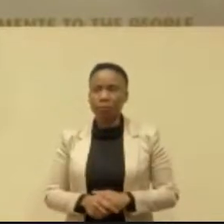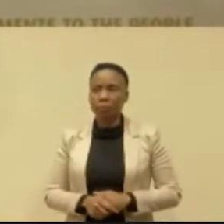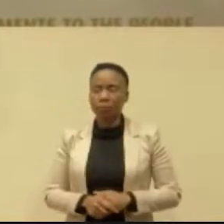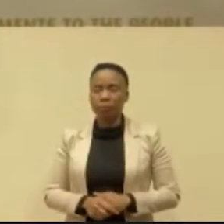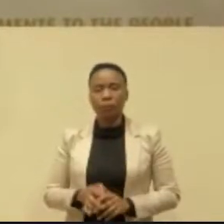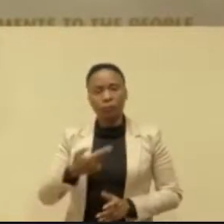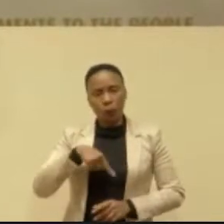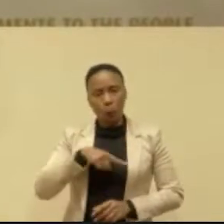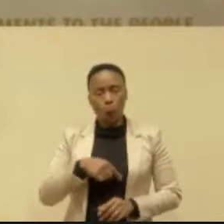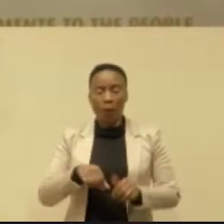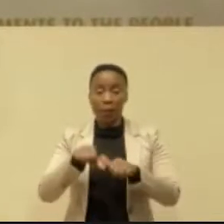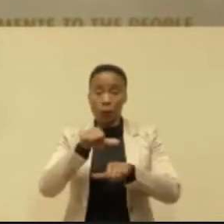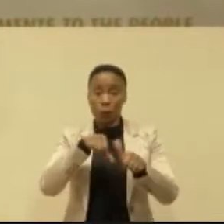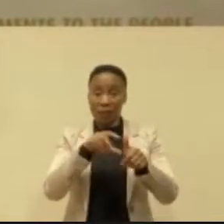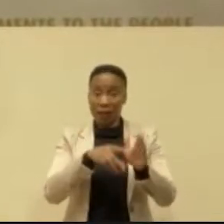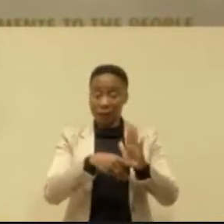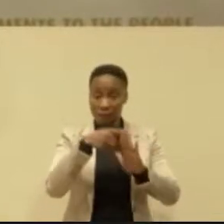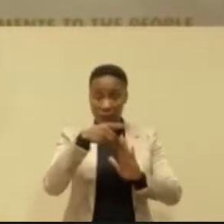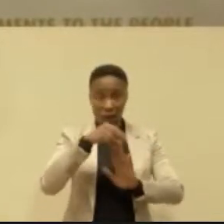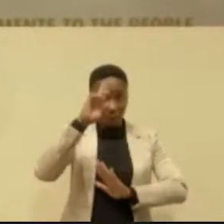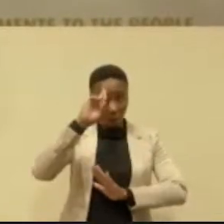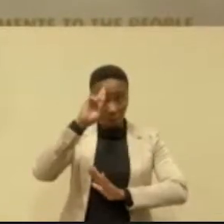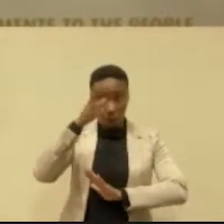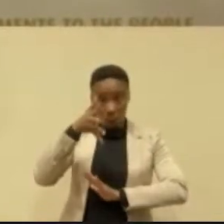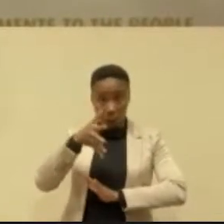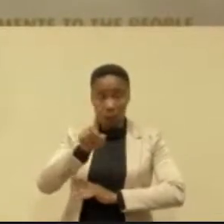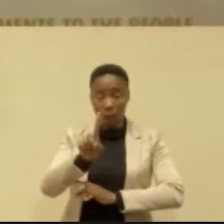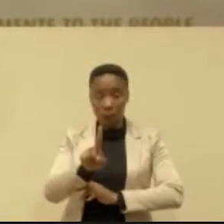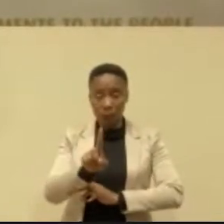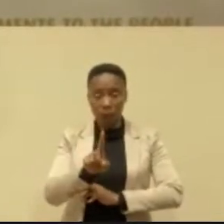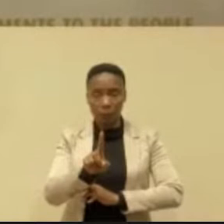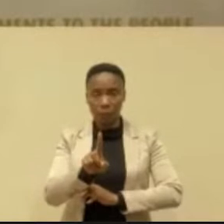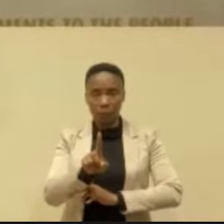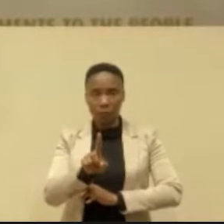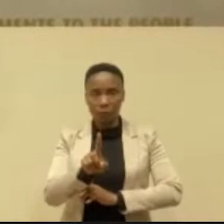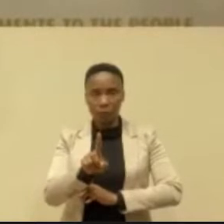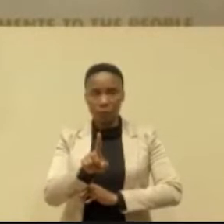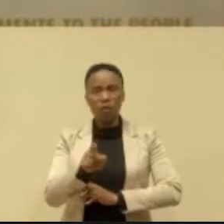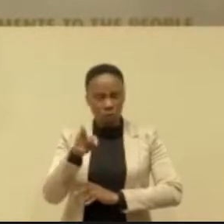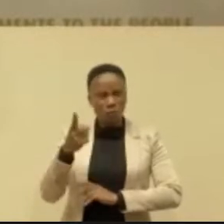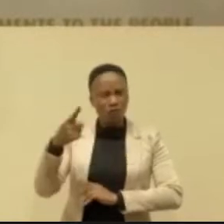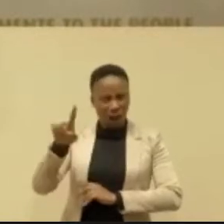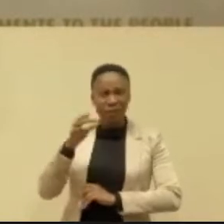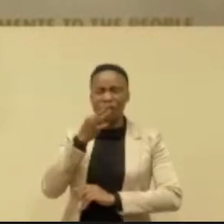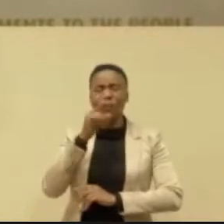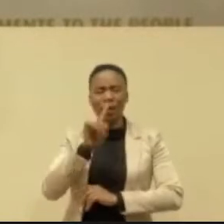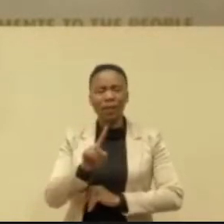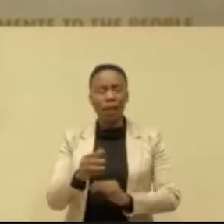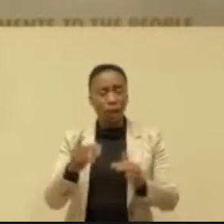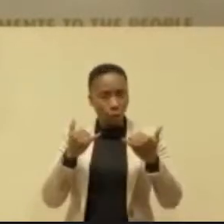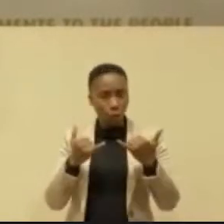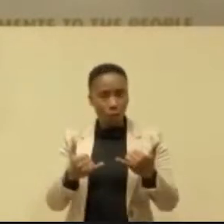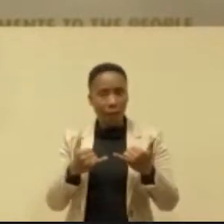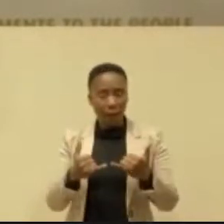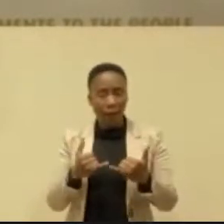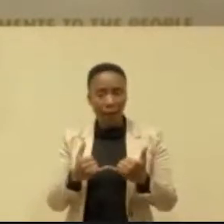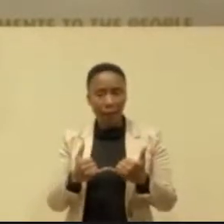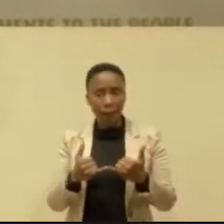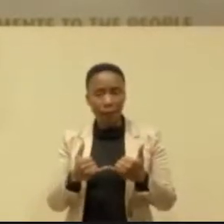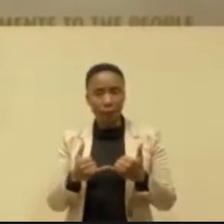social development you would remember that and and um you are right to say that today it should be